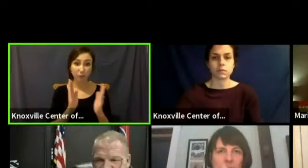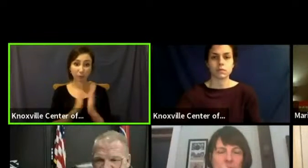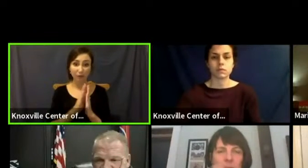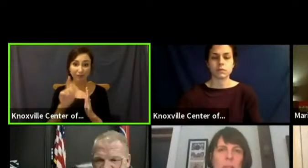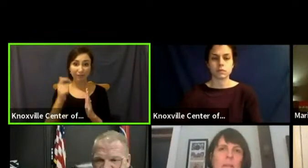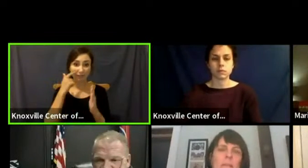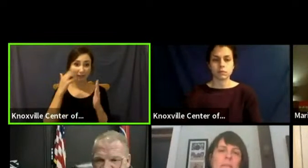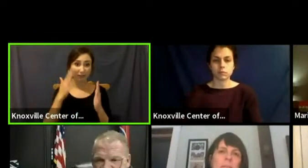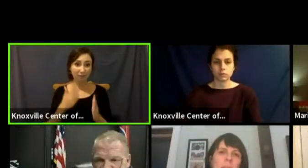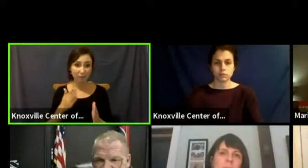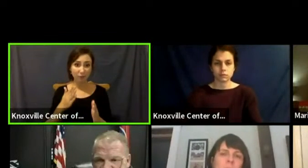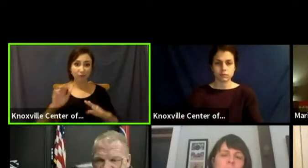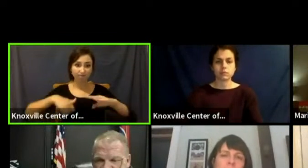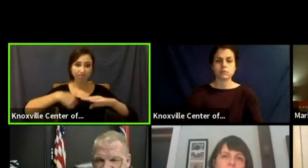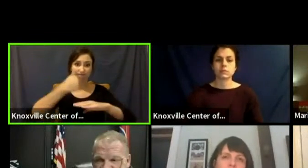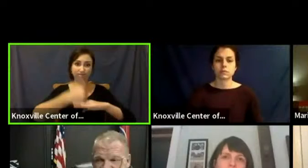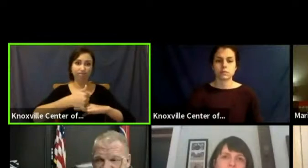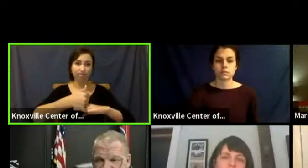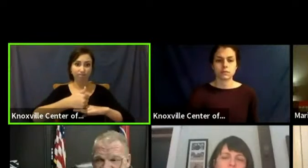initiate a statewide